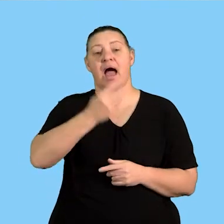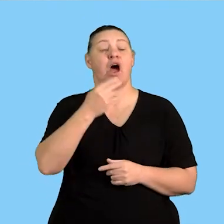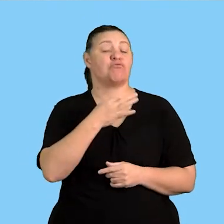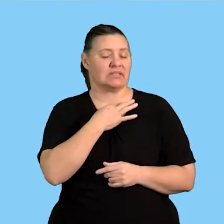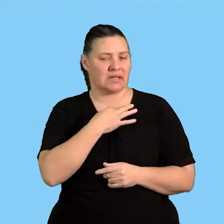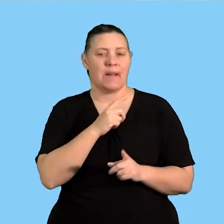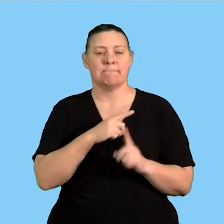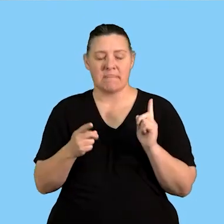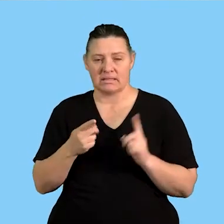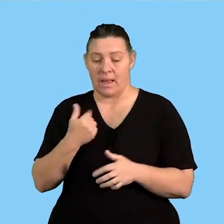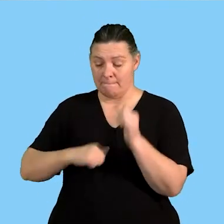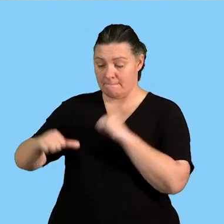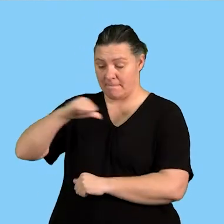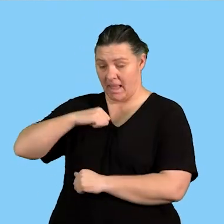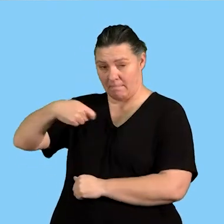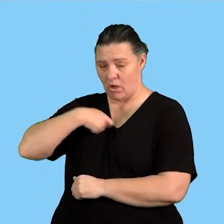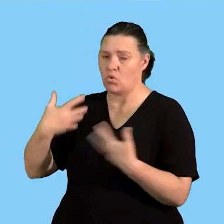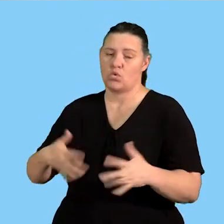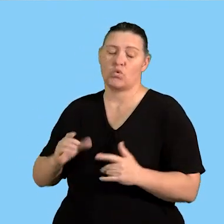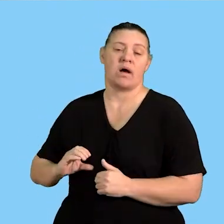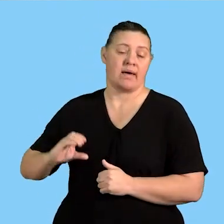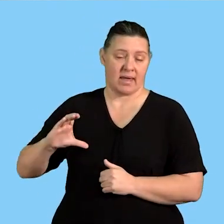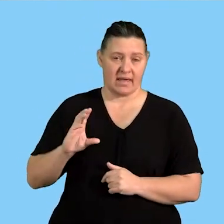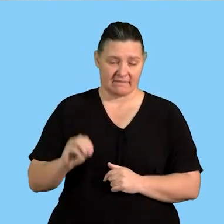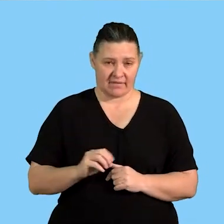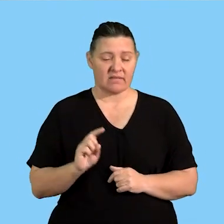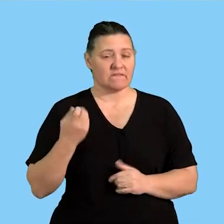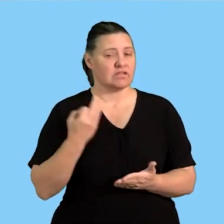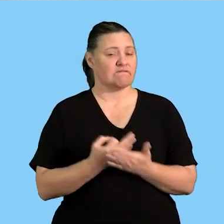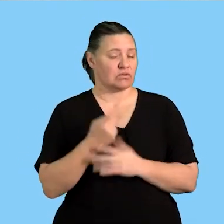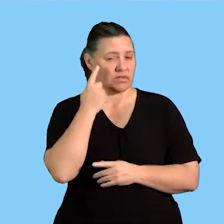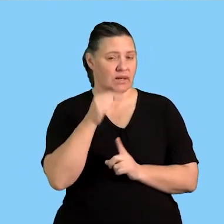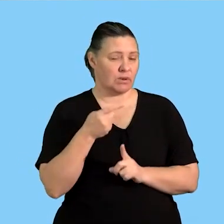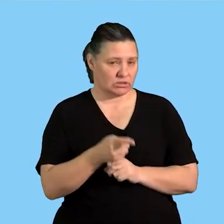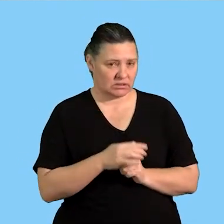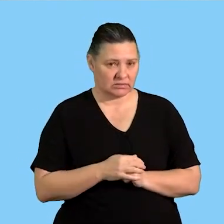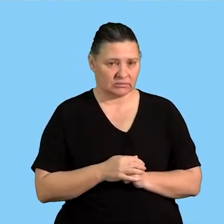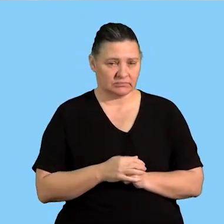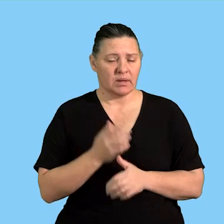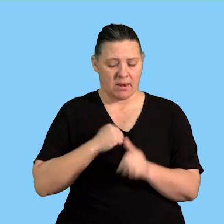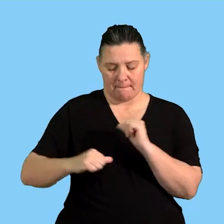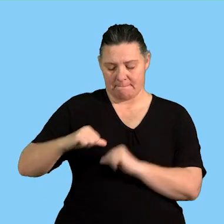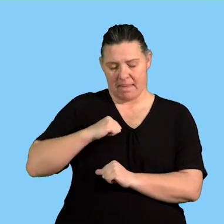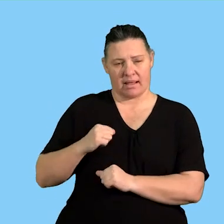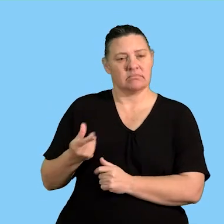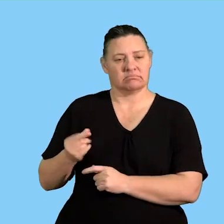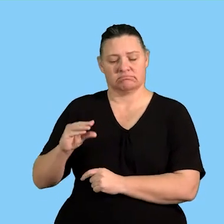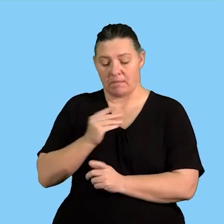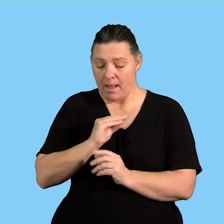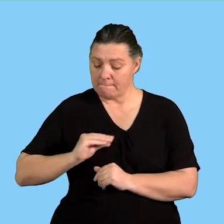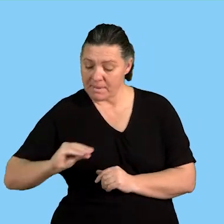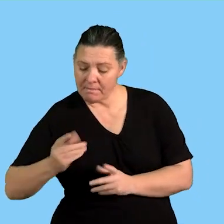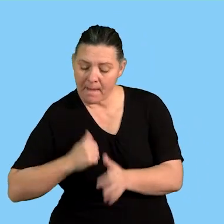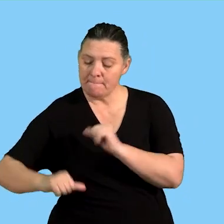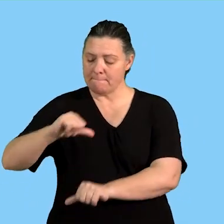it comes with high returns. So that is the first factor to think about: return on investment. How much are you going to